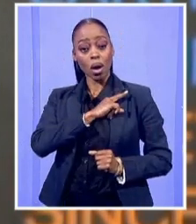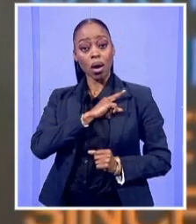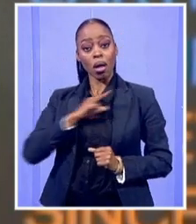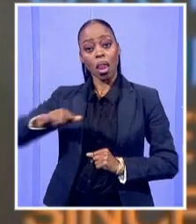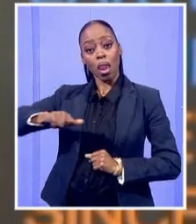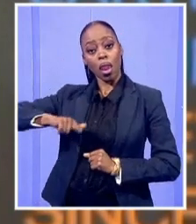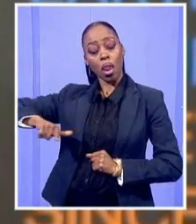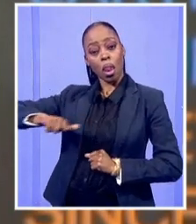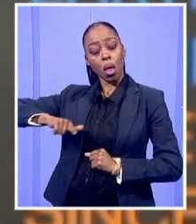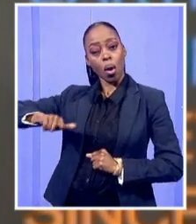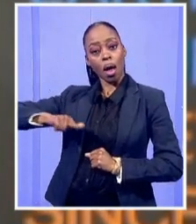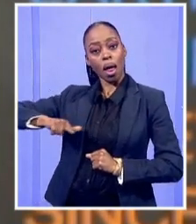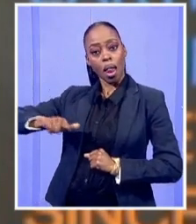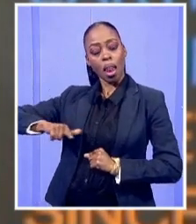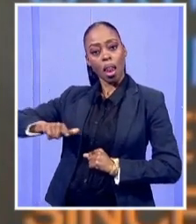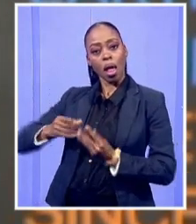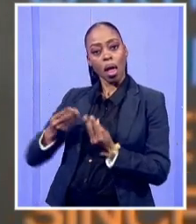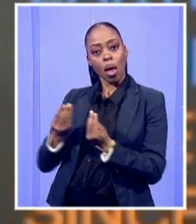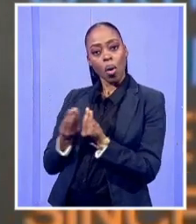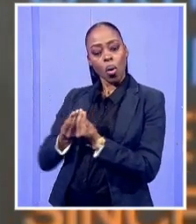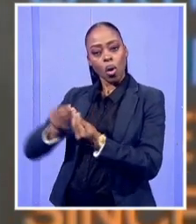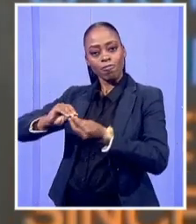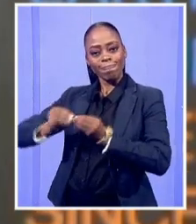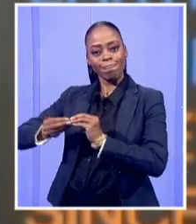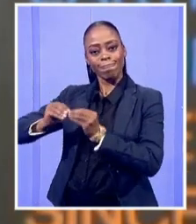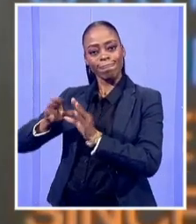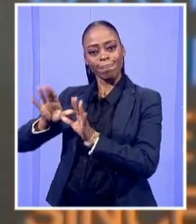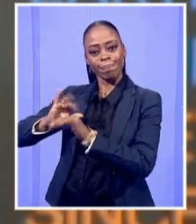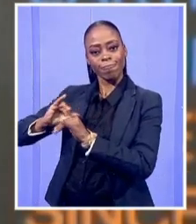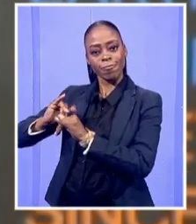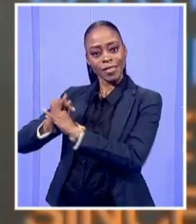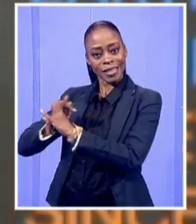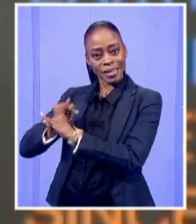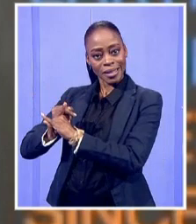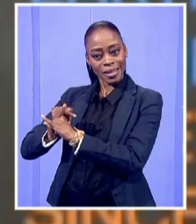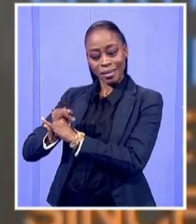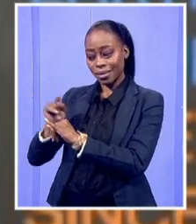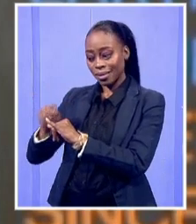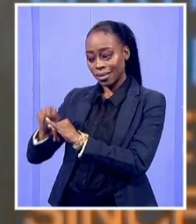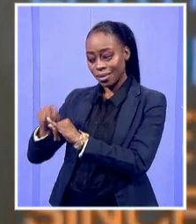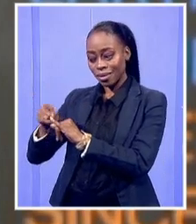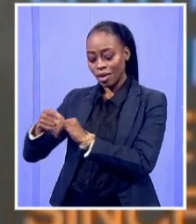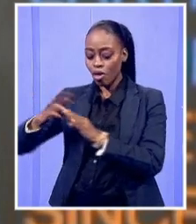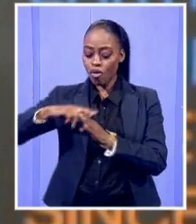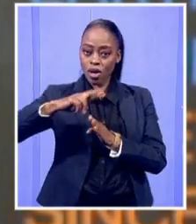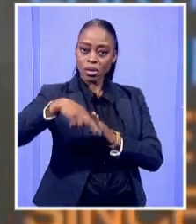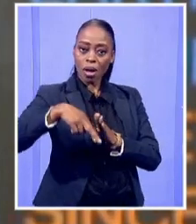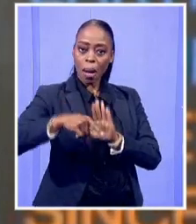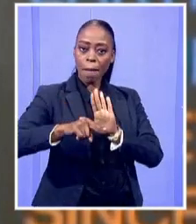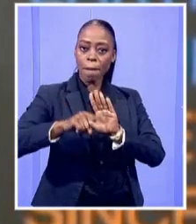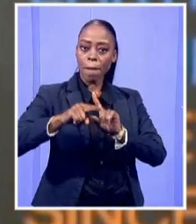local capital goods manufacturing sector will have a positive impact on